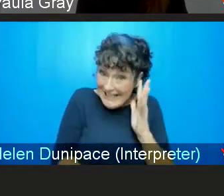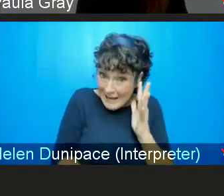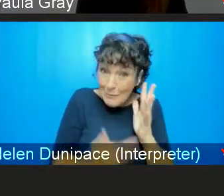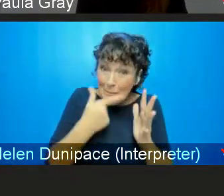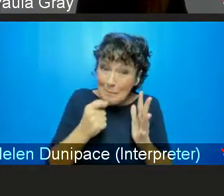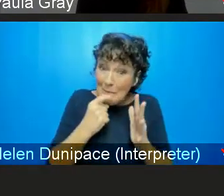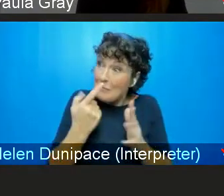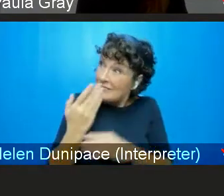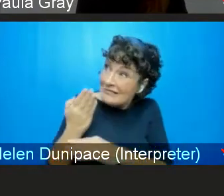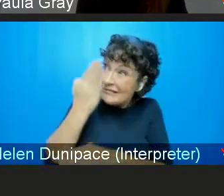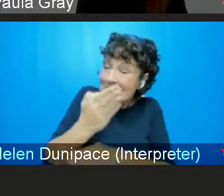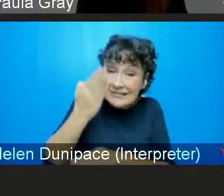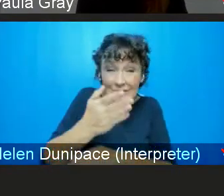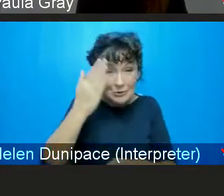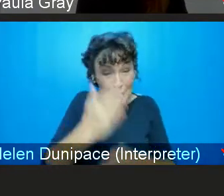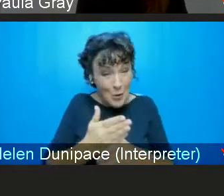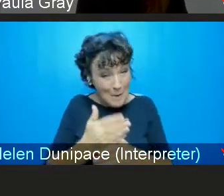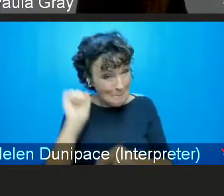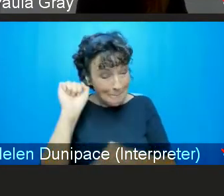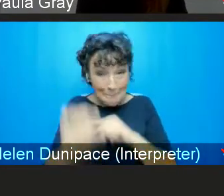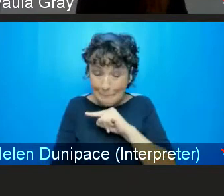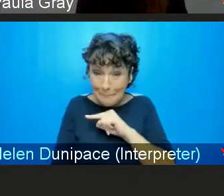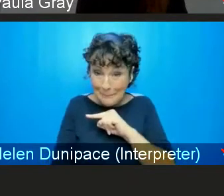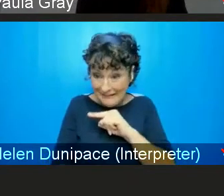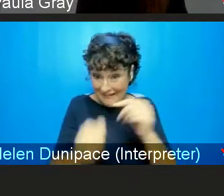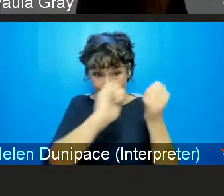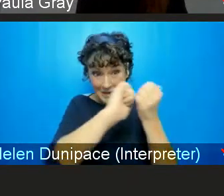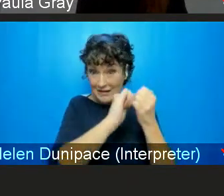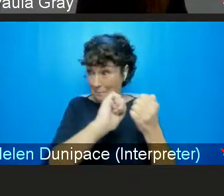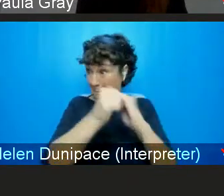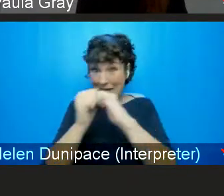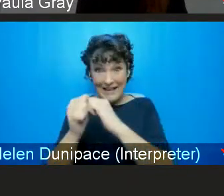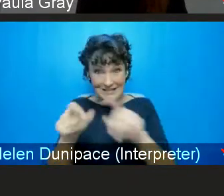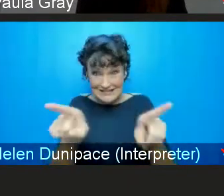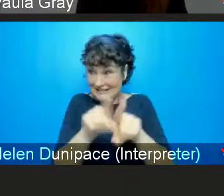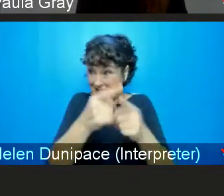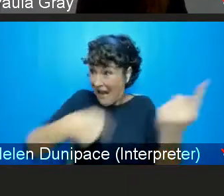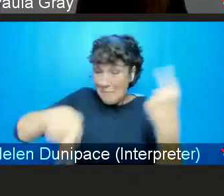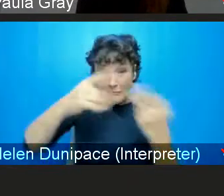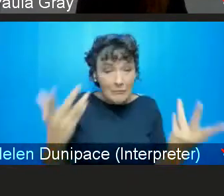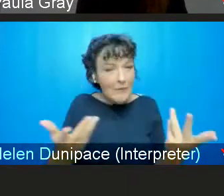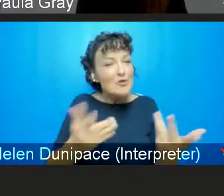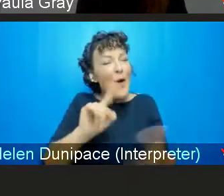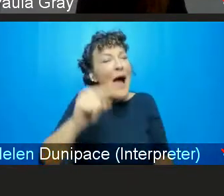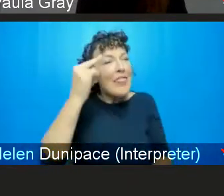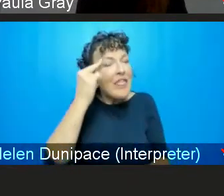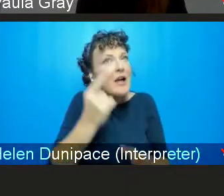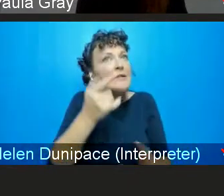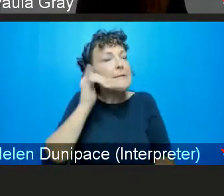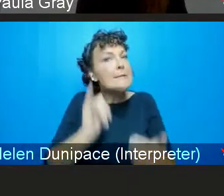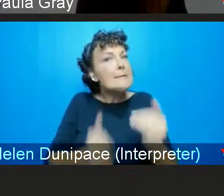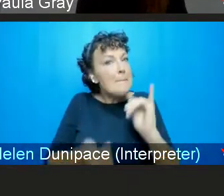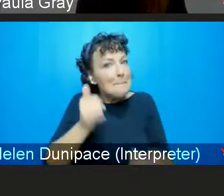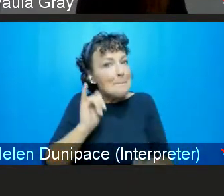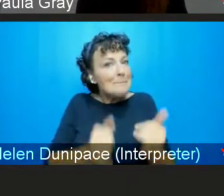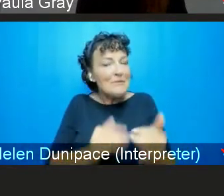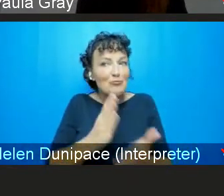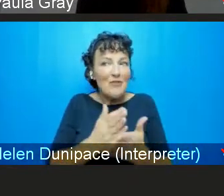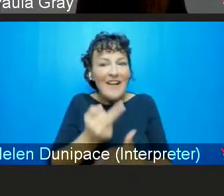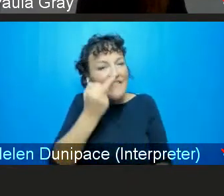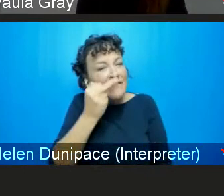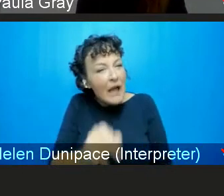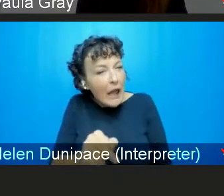their non-disabled peers. So I think some of this is about perceptions. I think a huge issue is that